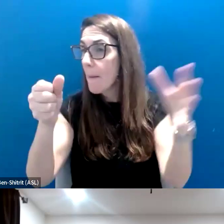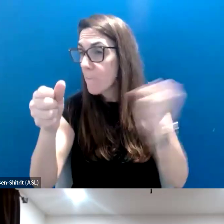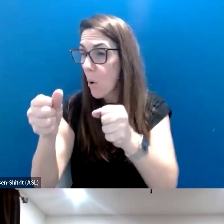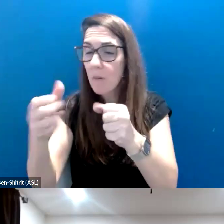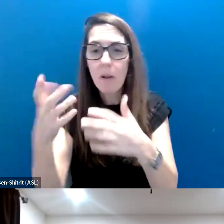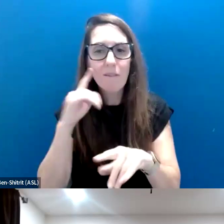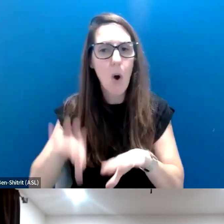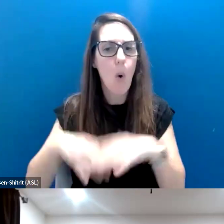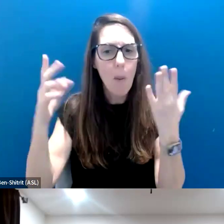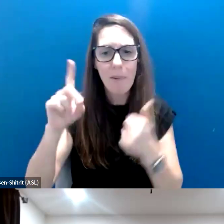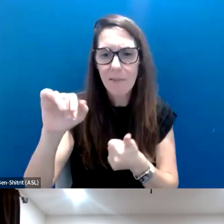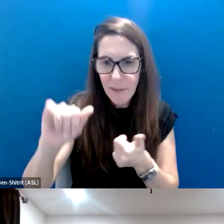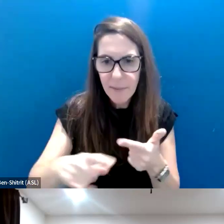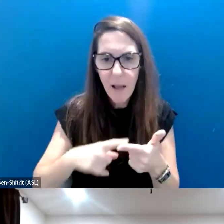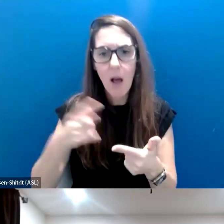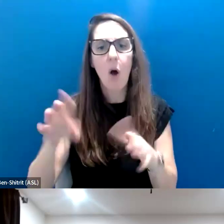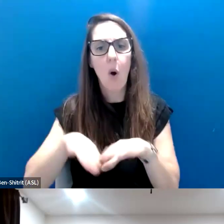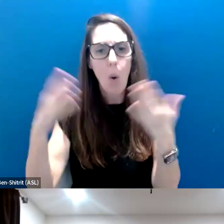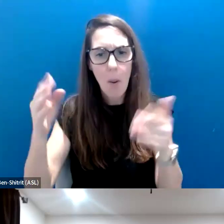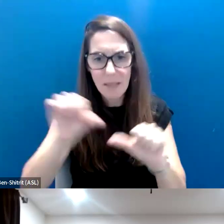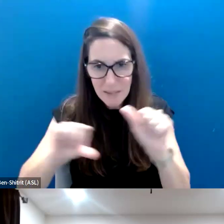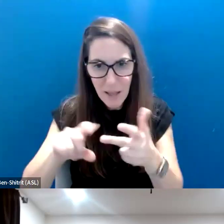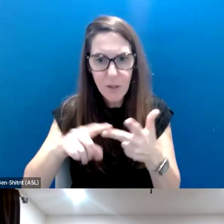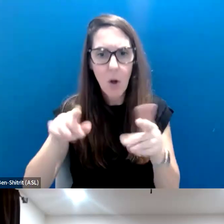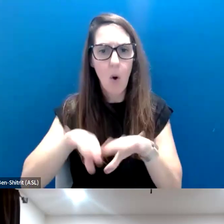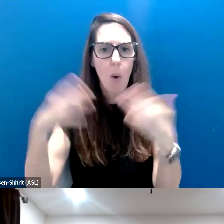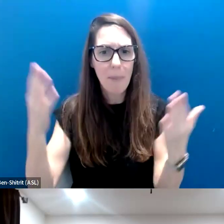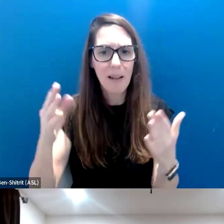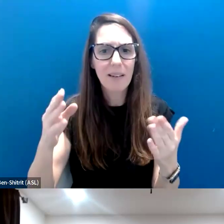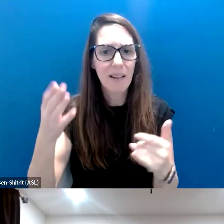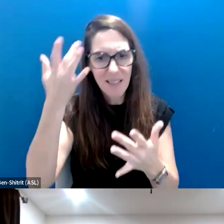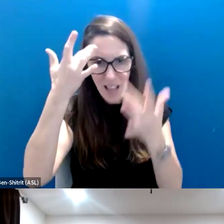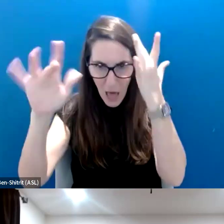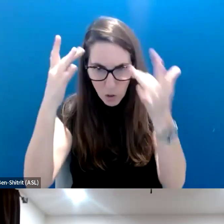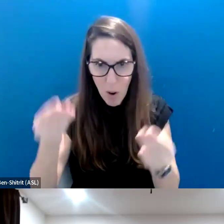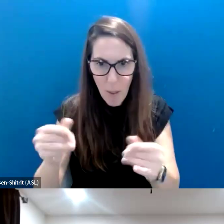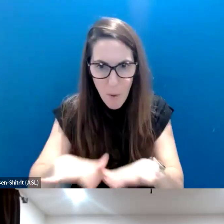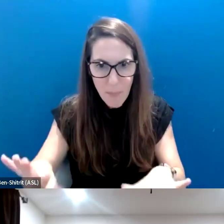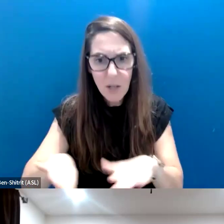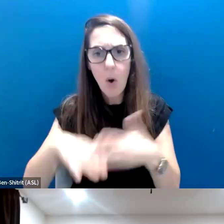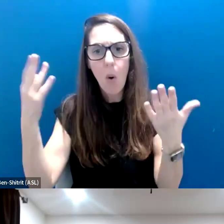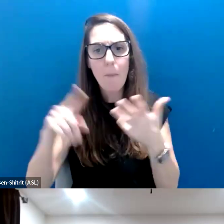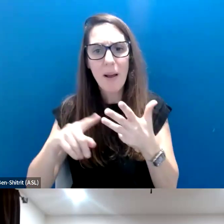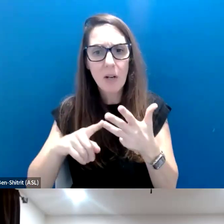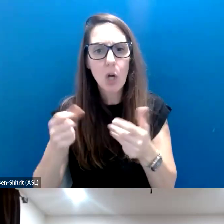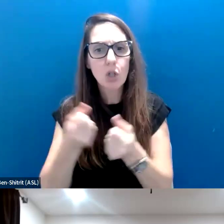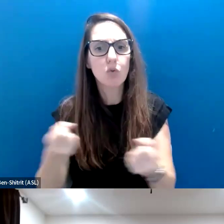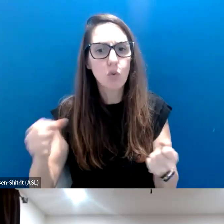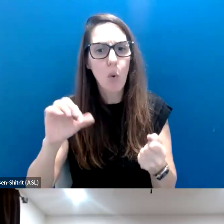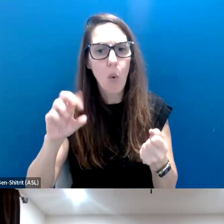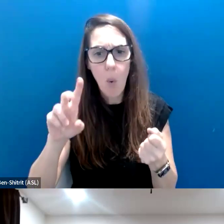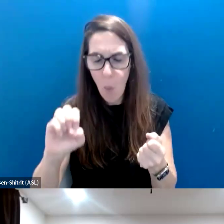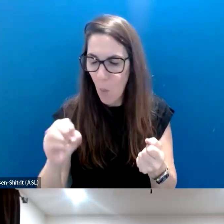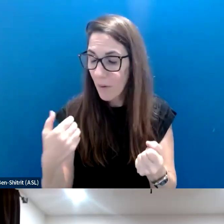data, open science, open intellectual property, open source code, there's a lot of leaders in that space